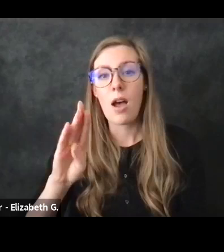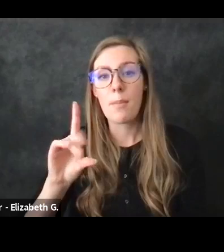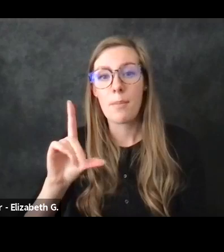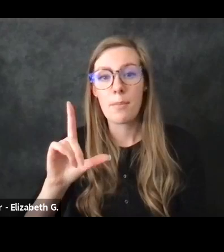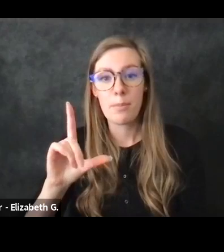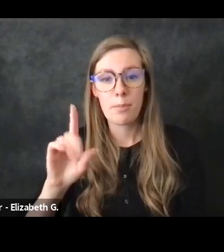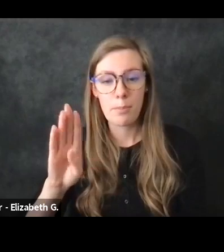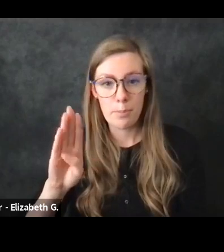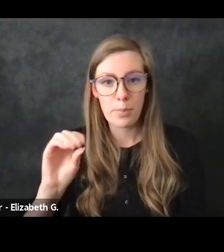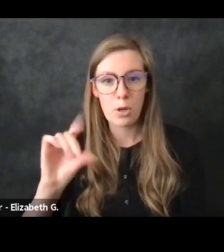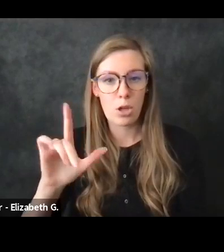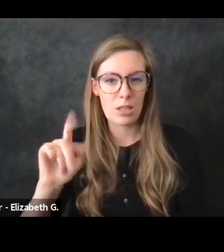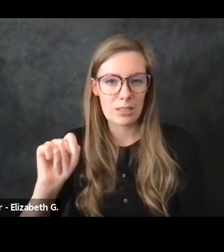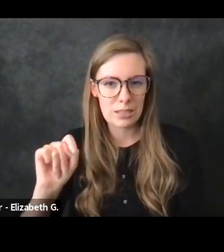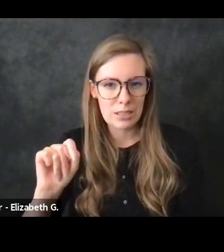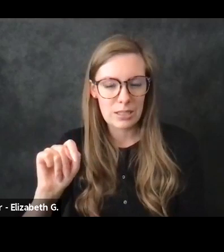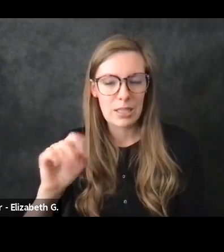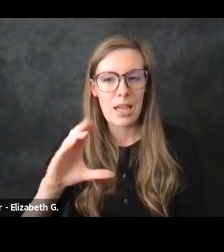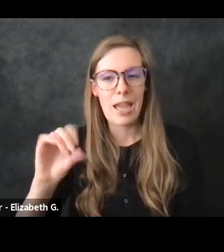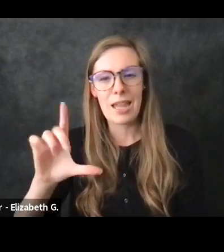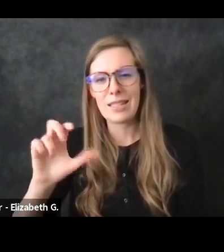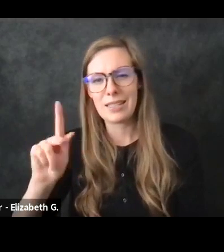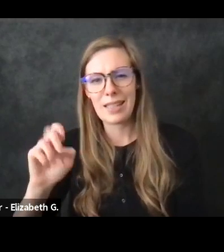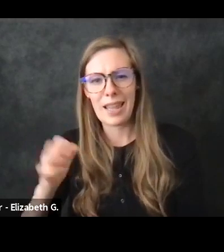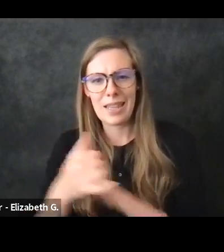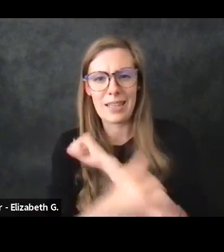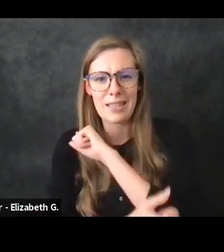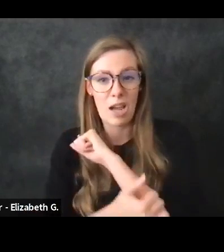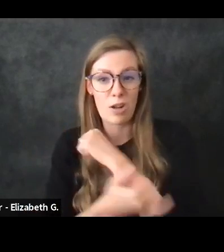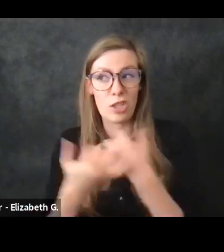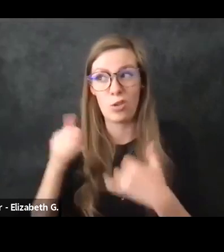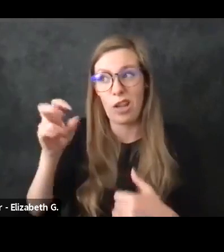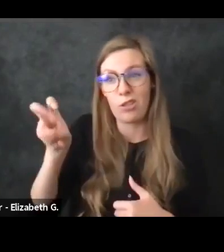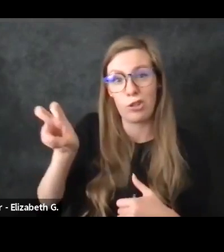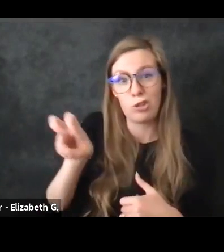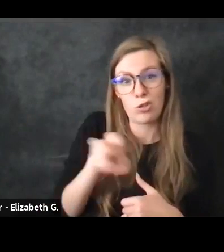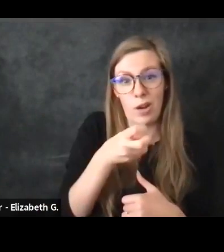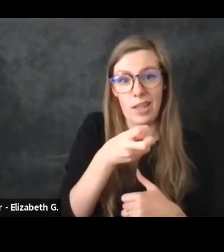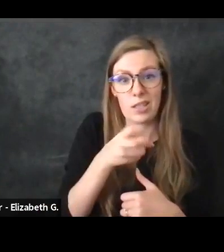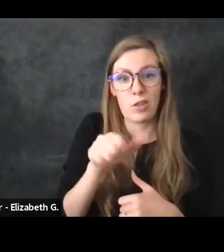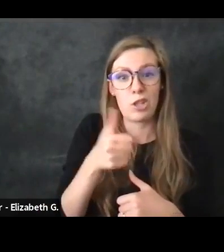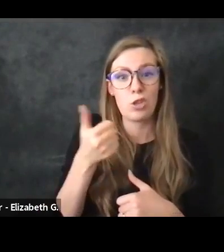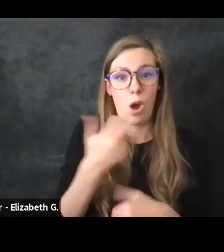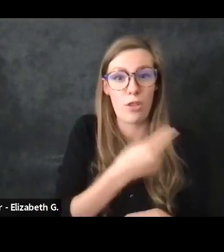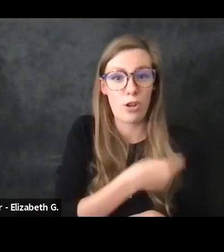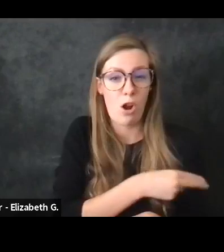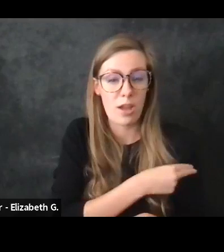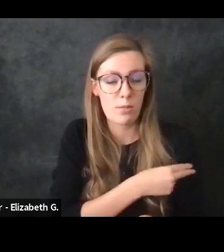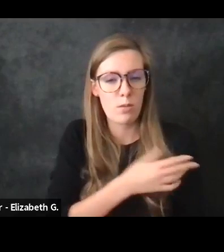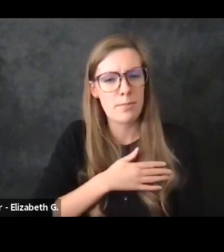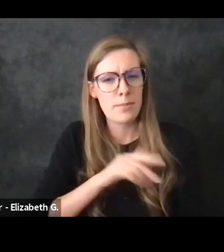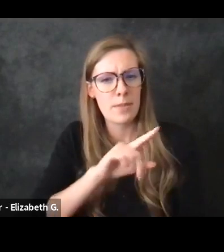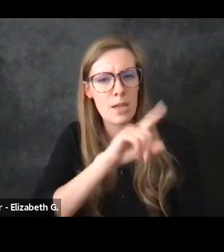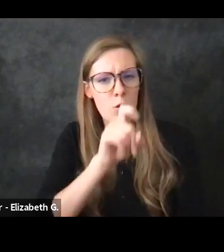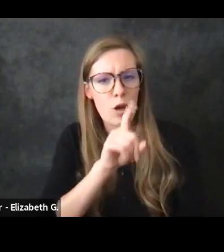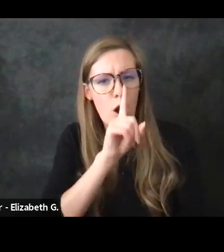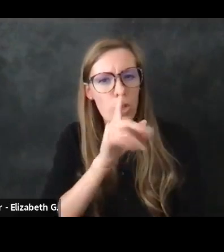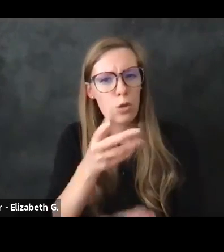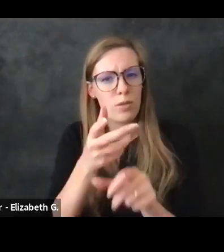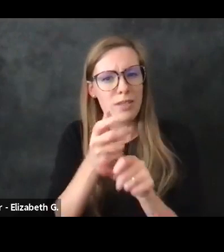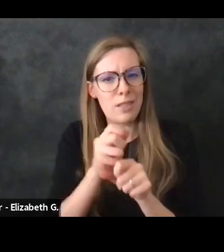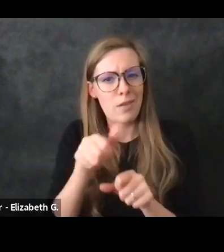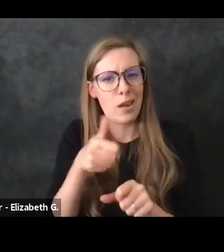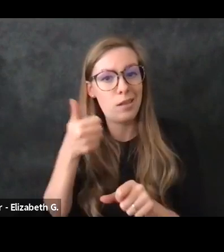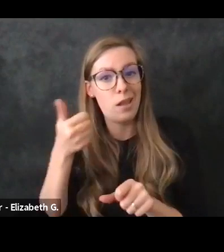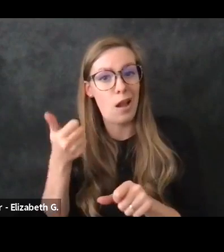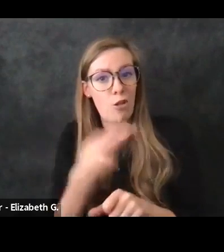We know that these hospitals are full and they're having to transfer patients to other counties. My question to you is, are you receiving any of these patients? And